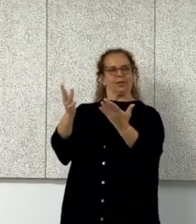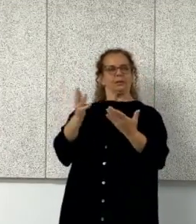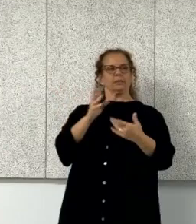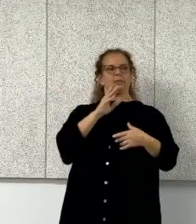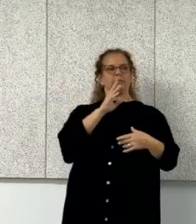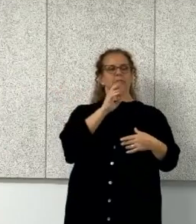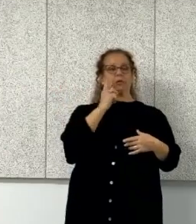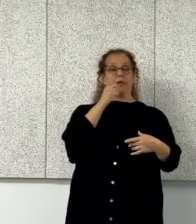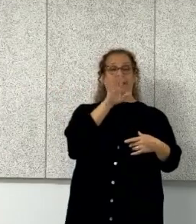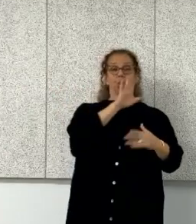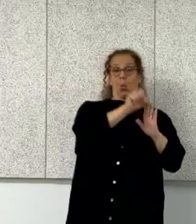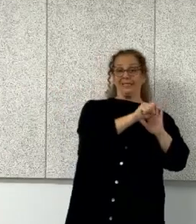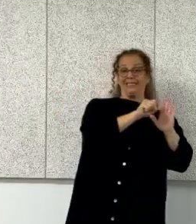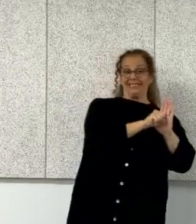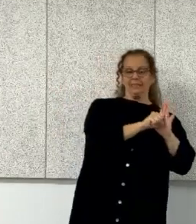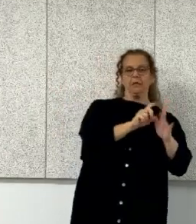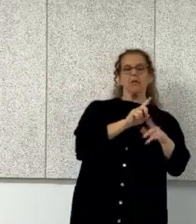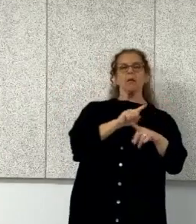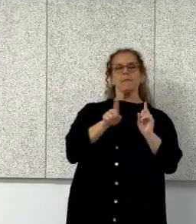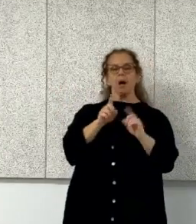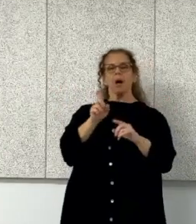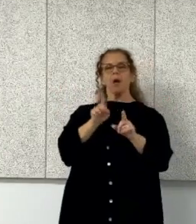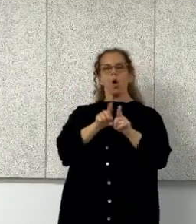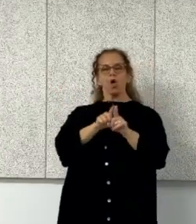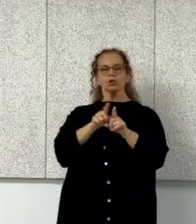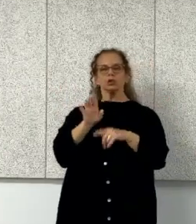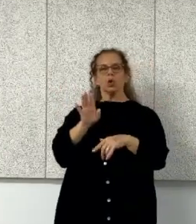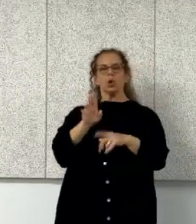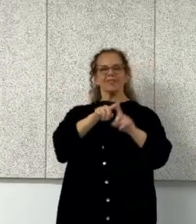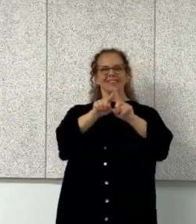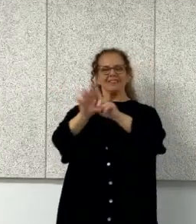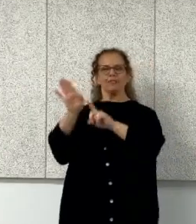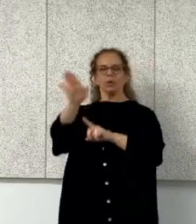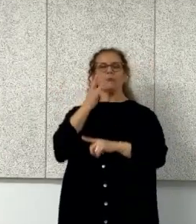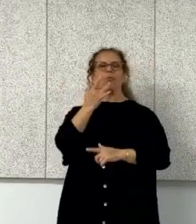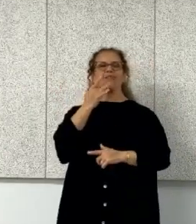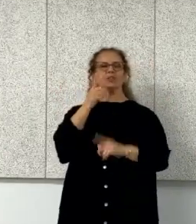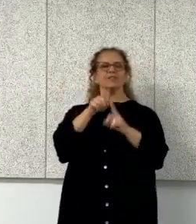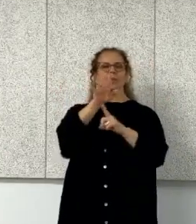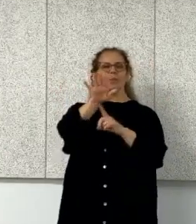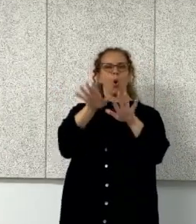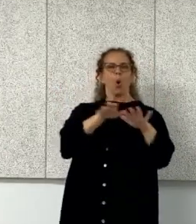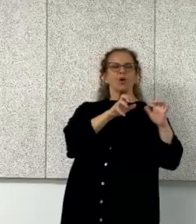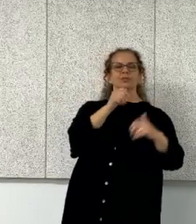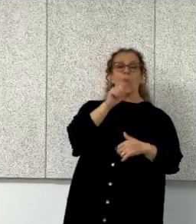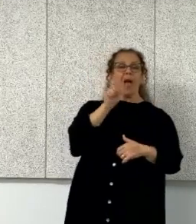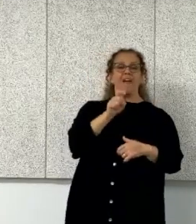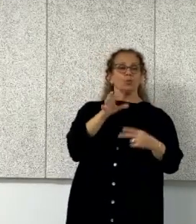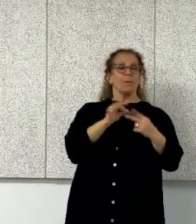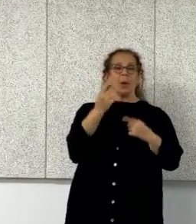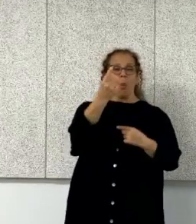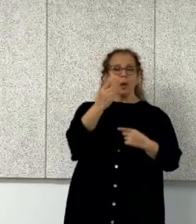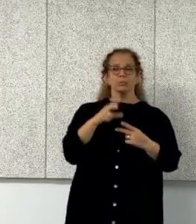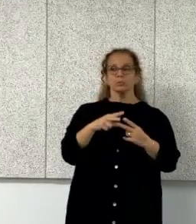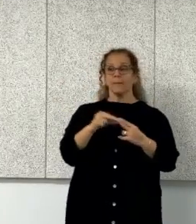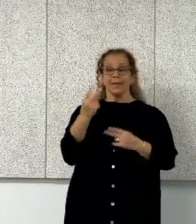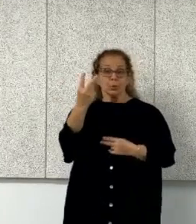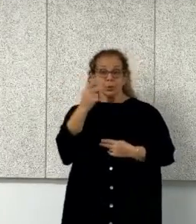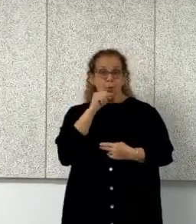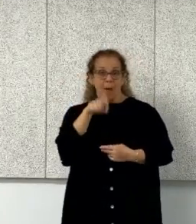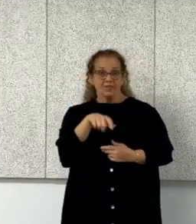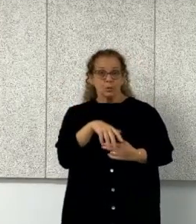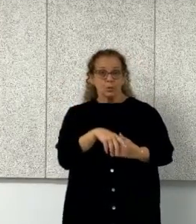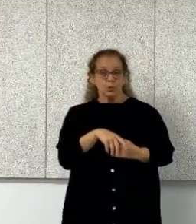how accessible you are to the different buying preferences of your audiences, and that you don't have to choose one. You don't even have to choose two. You just have to be able to very